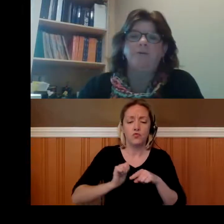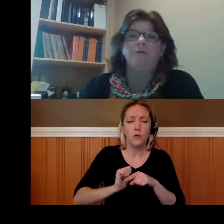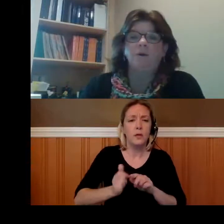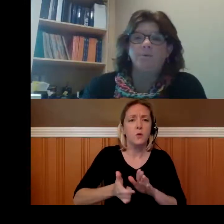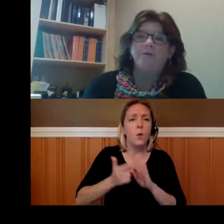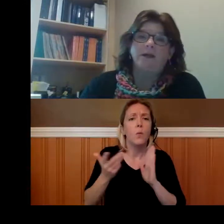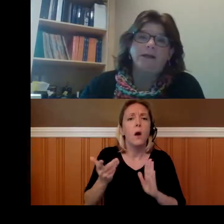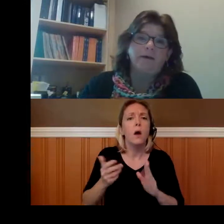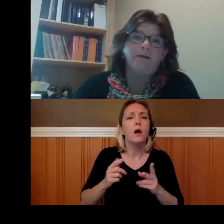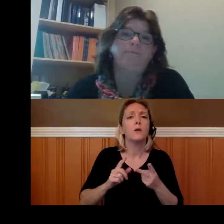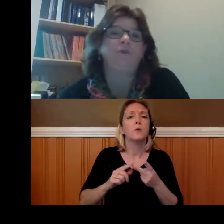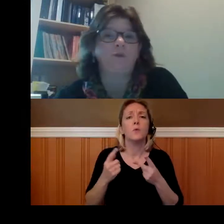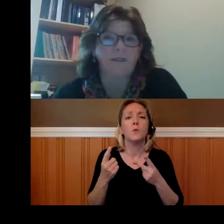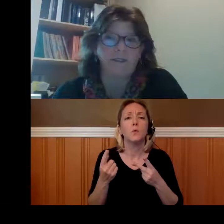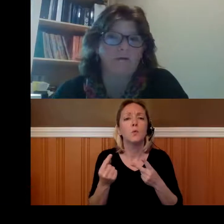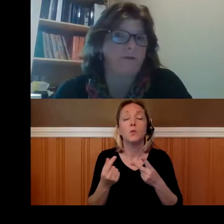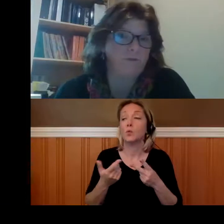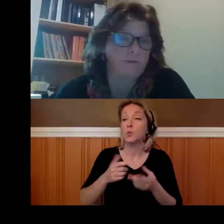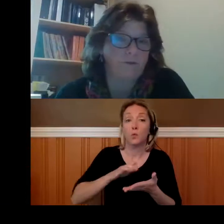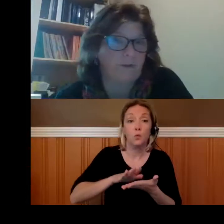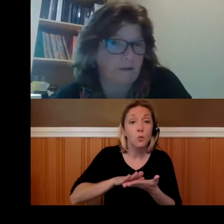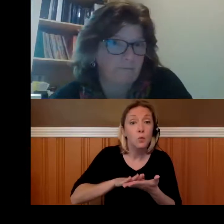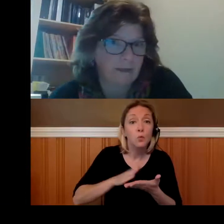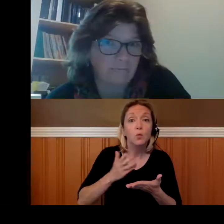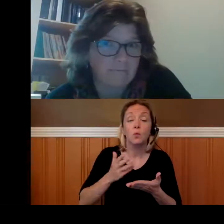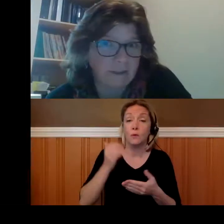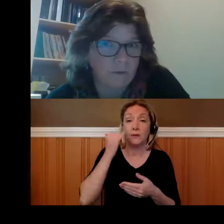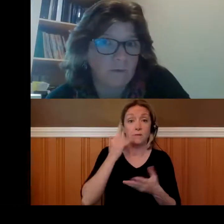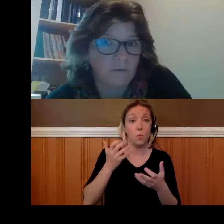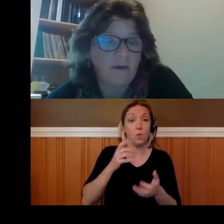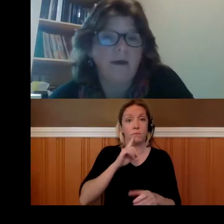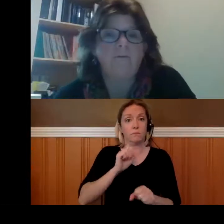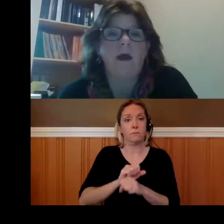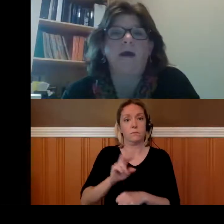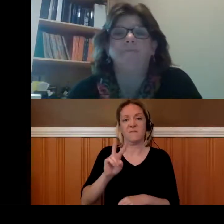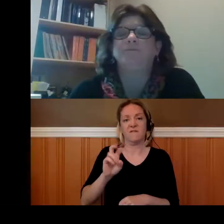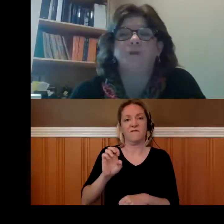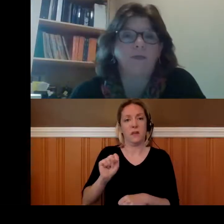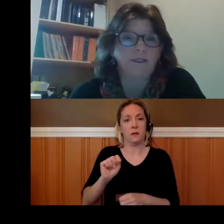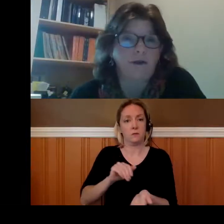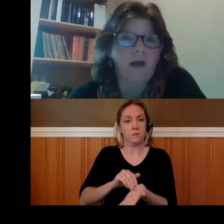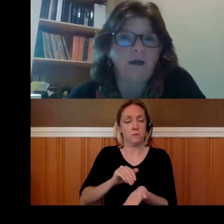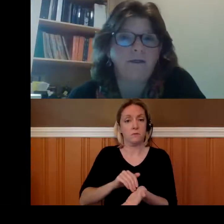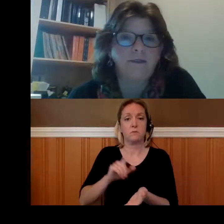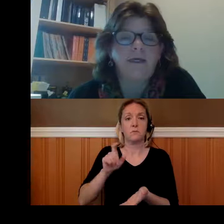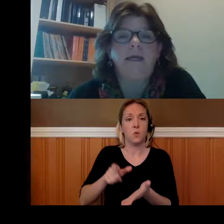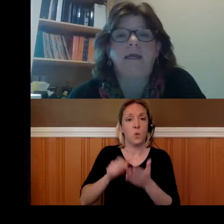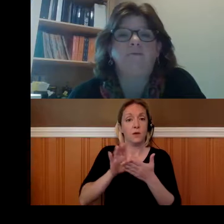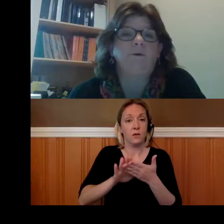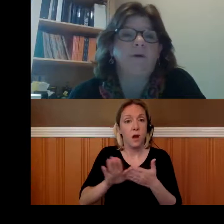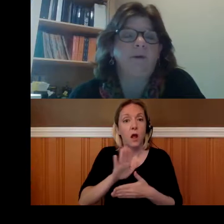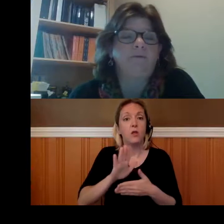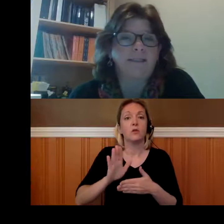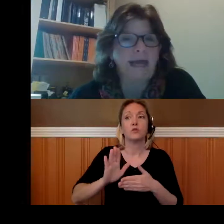want to be a veterinarian, you need to go to vet school. You need to go to college. If you want to be a